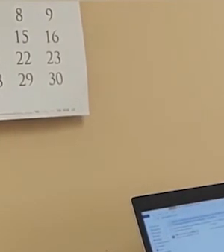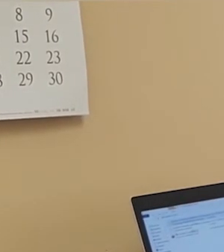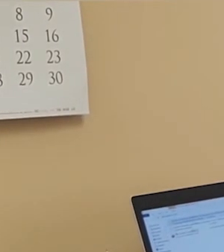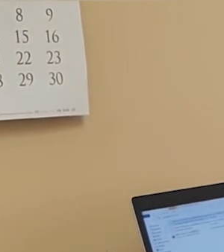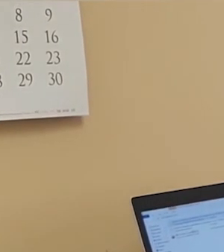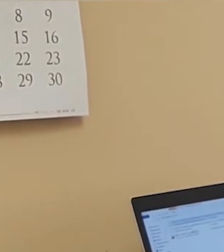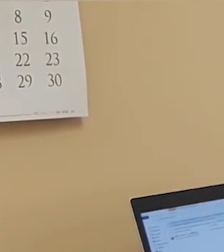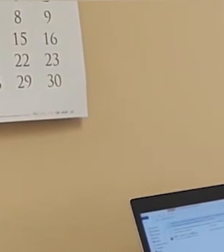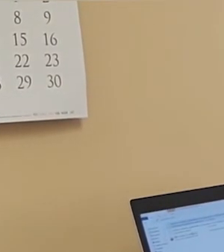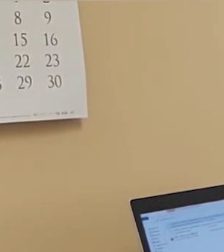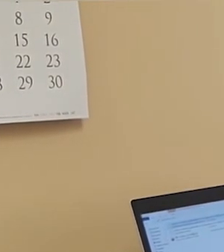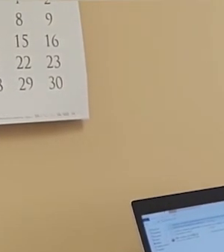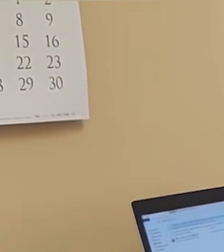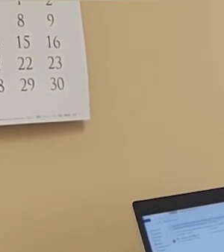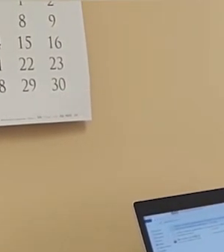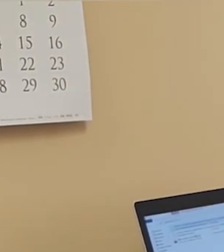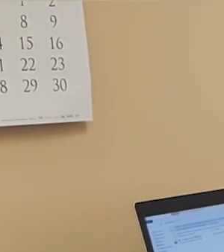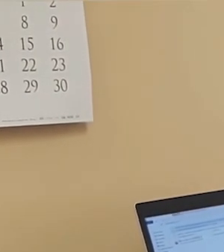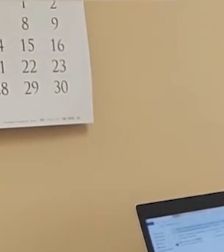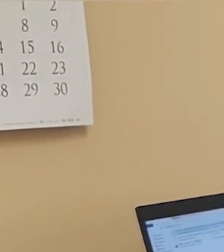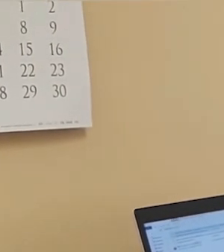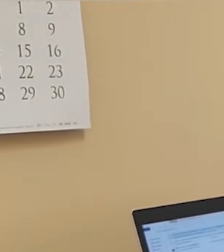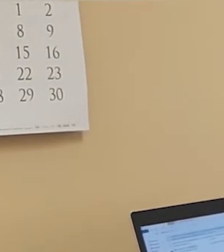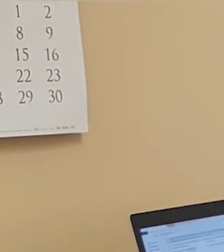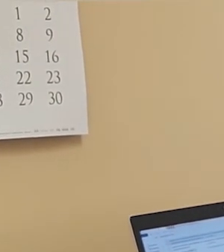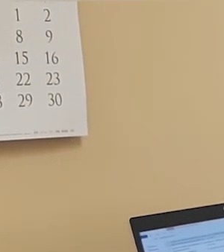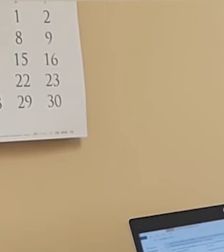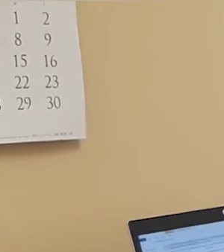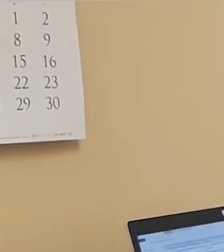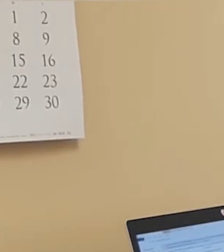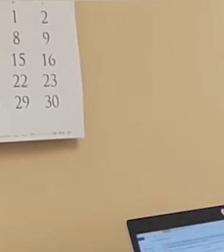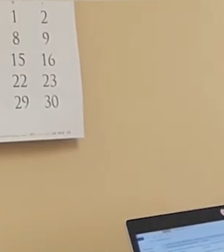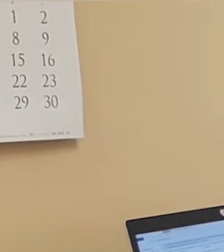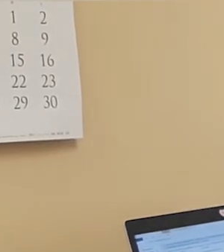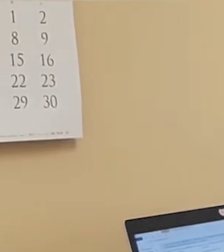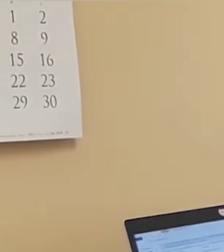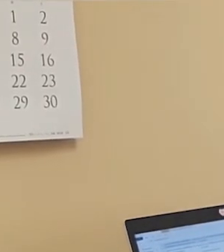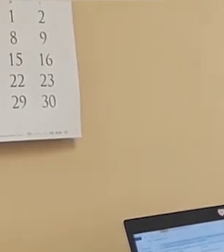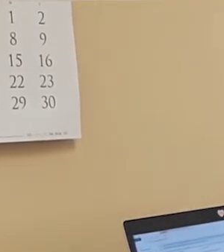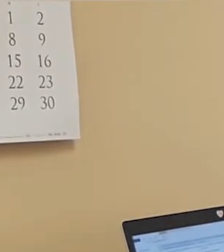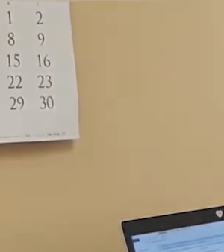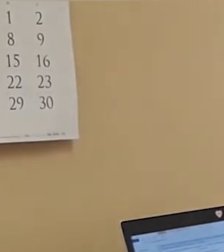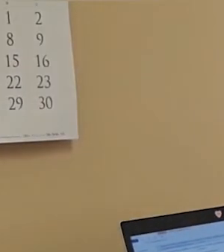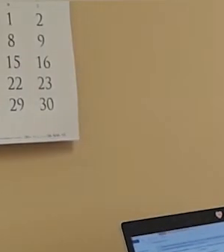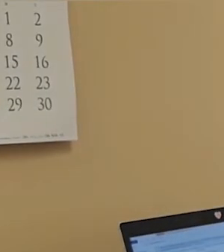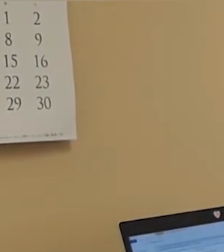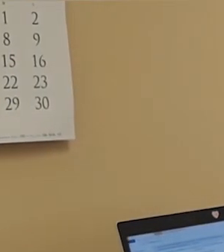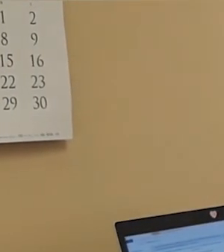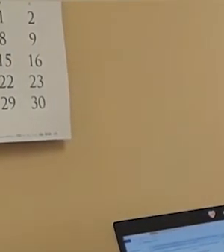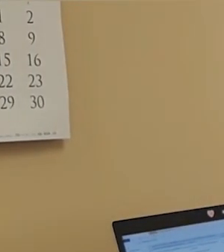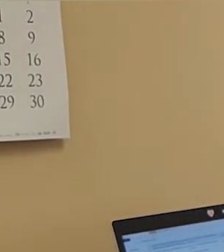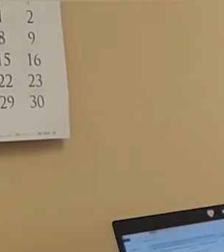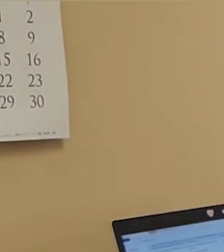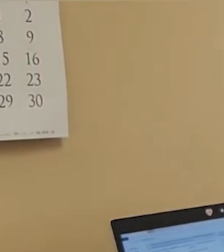way so that we curb the movement of our teachers from schools to the regional office, and at school level,